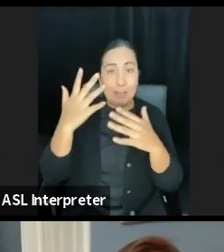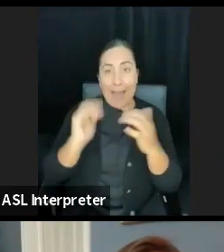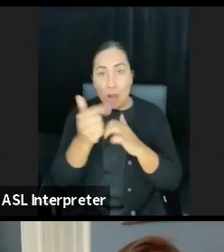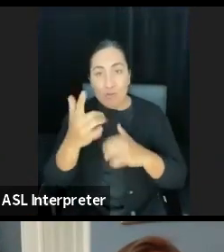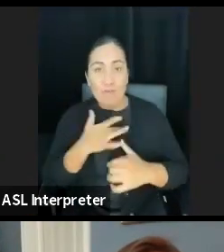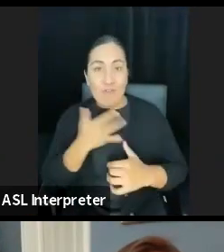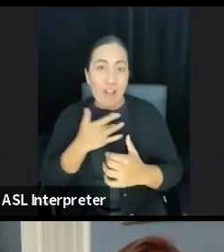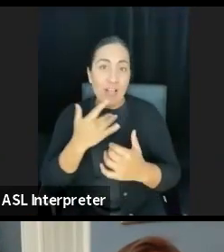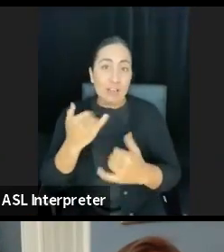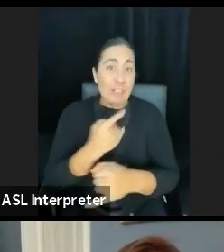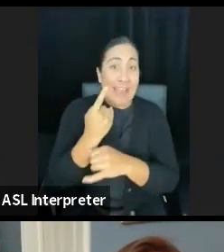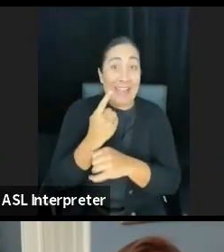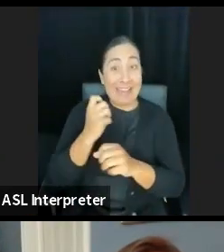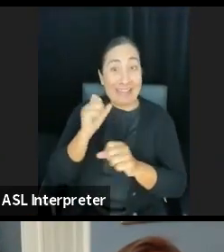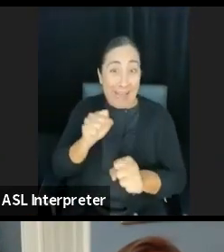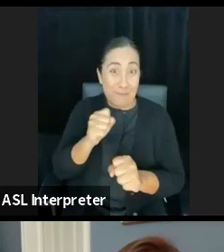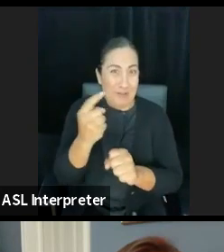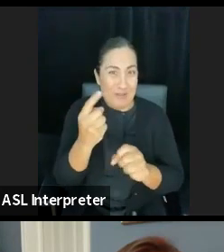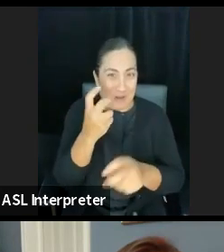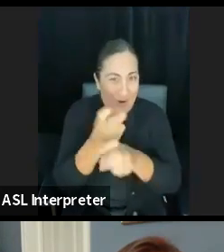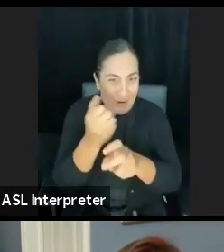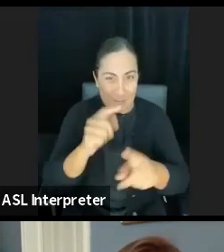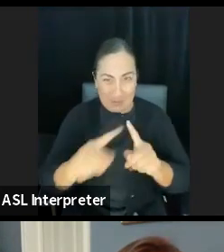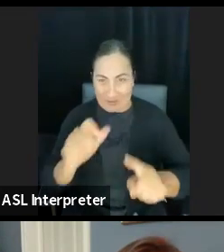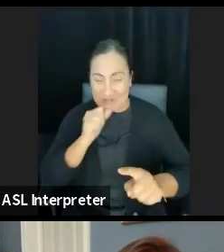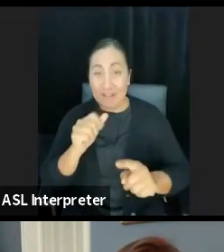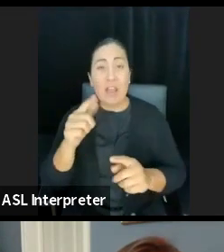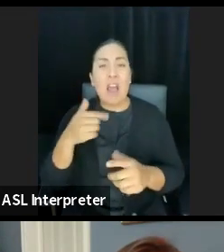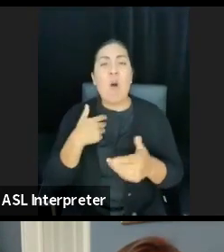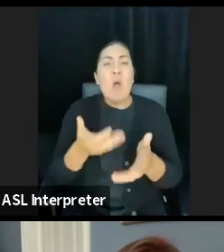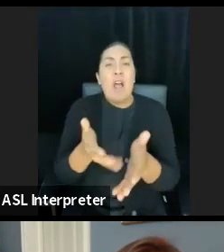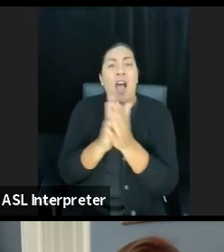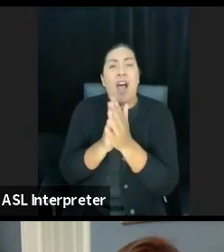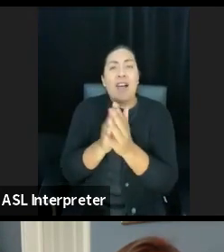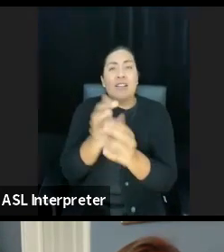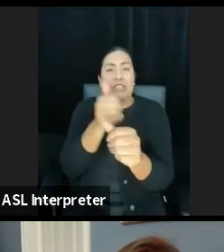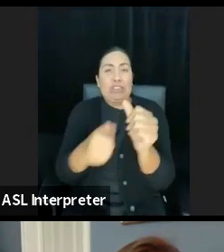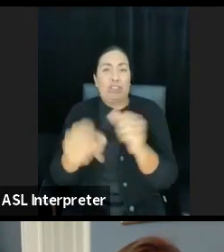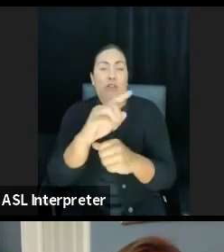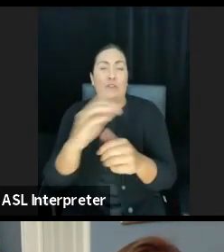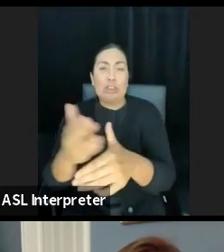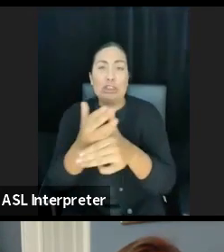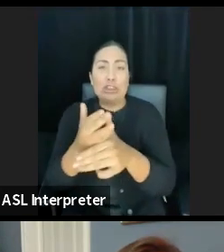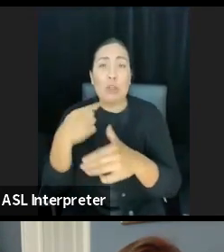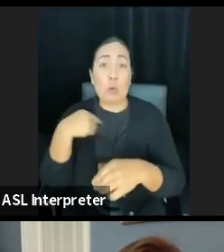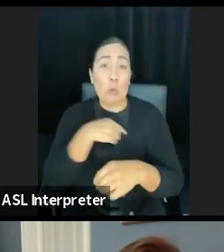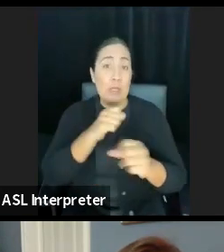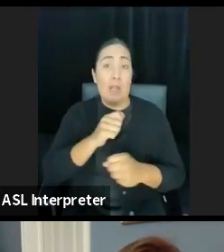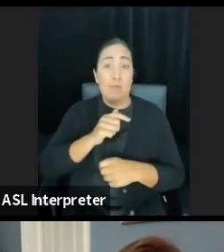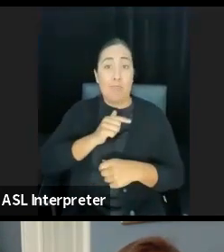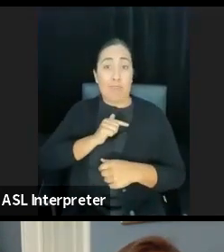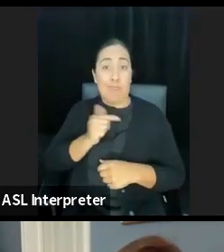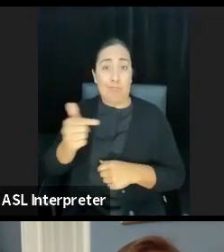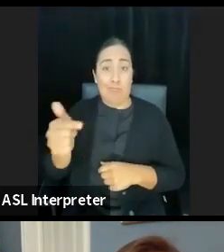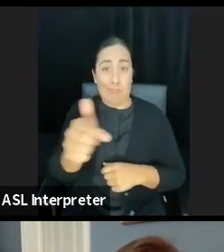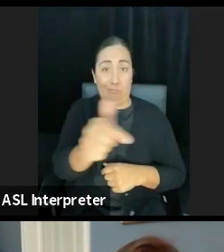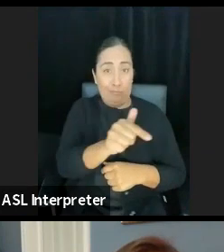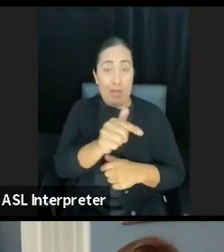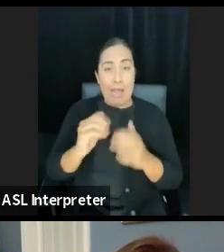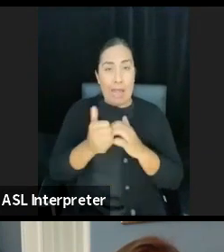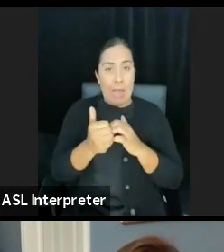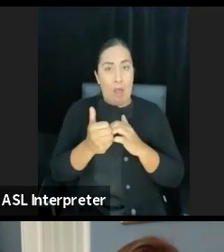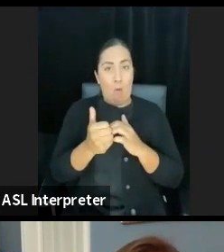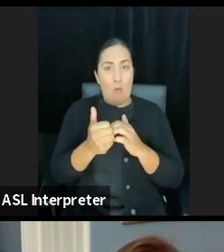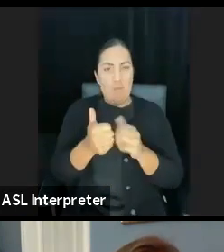harder. And I'm just going to ask each of you to share, and we can go perhaps in the order that we're going to go for